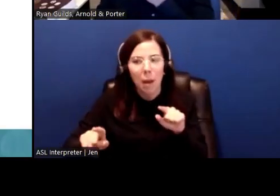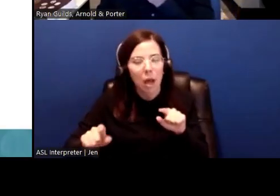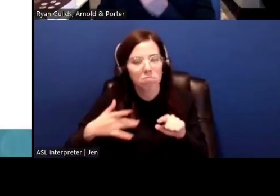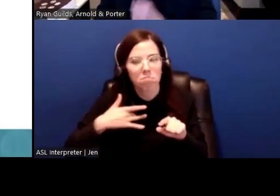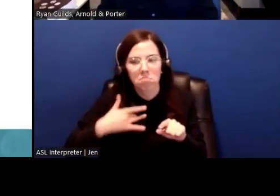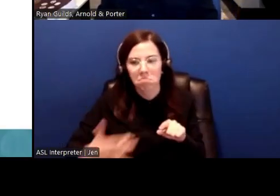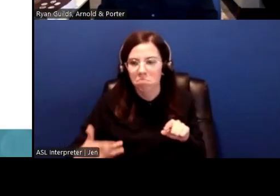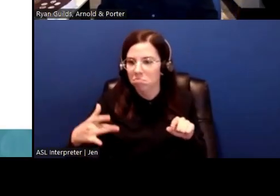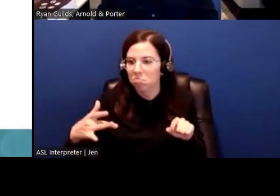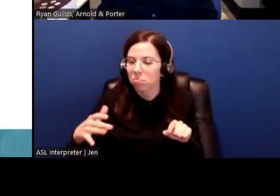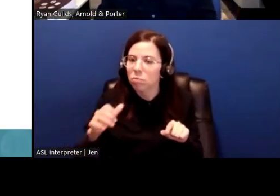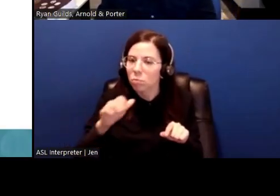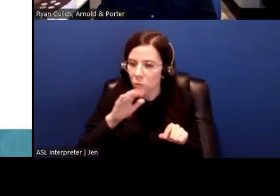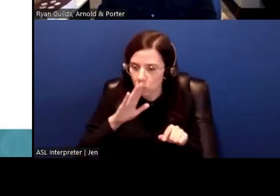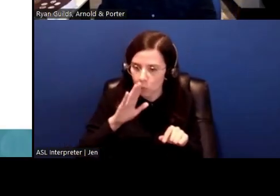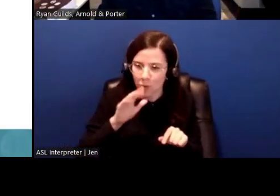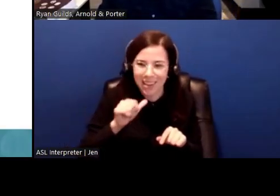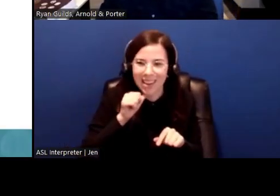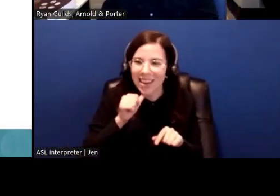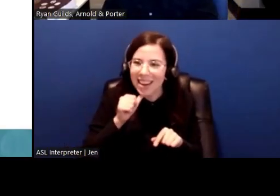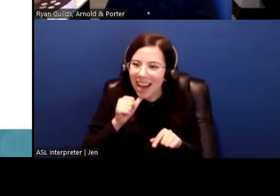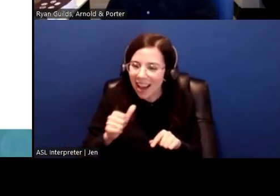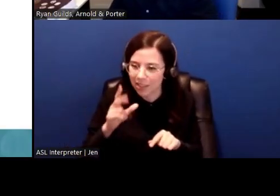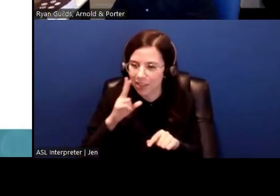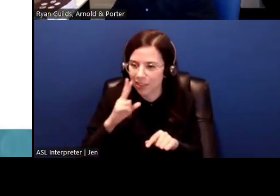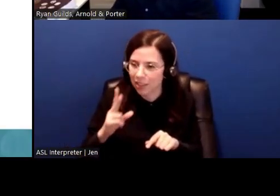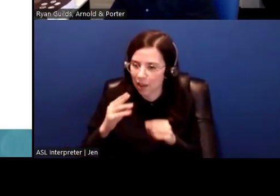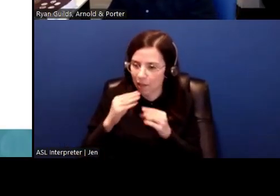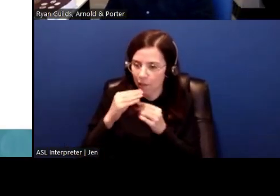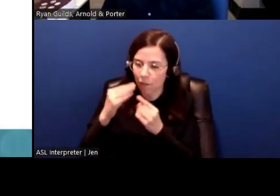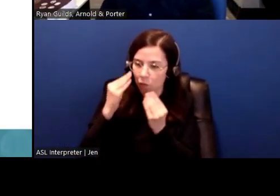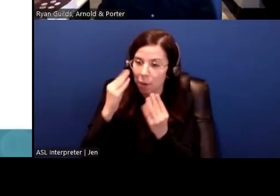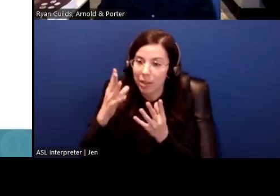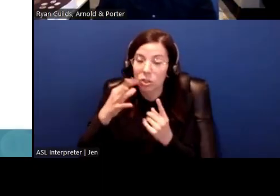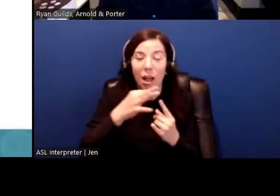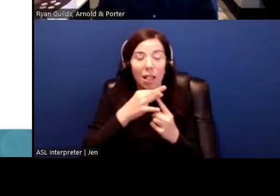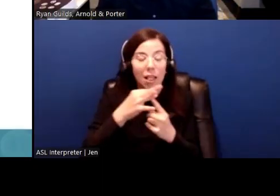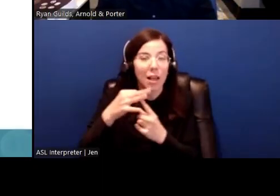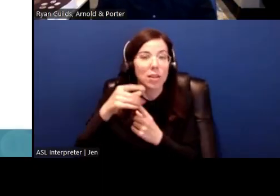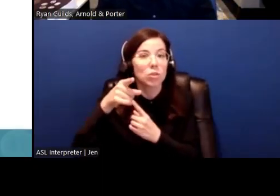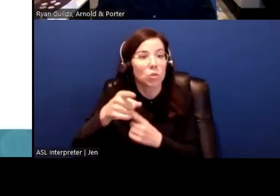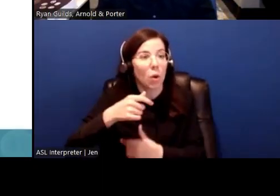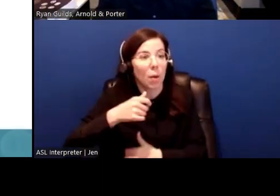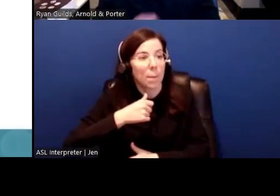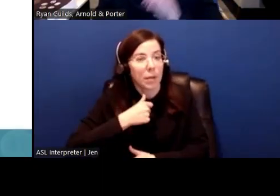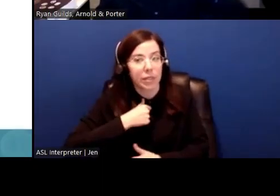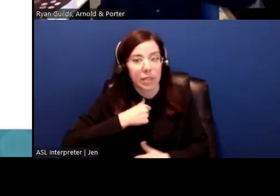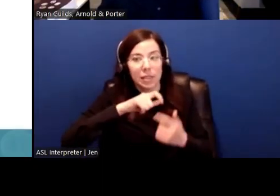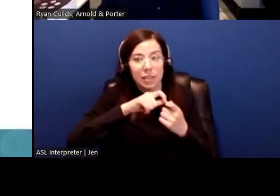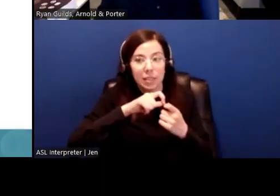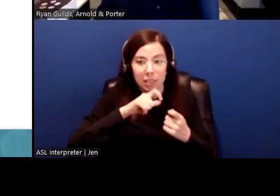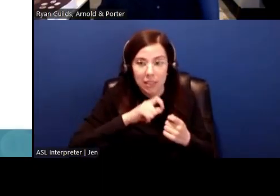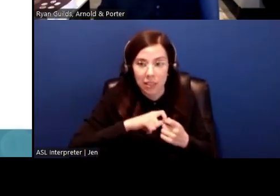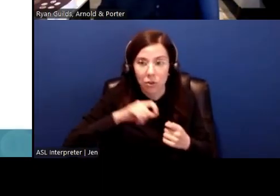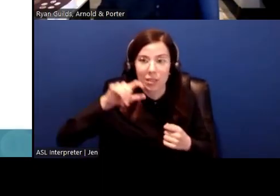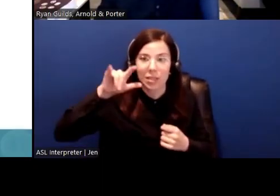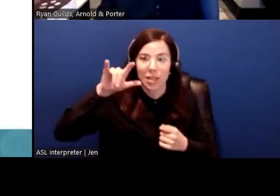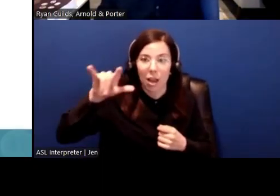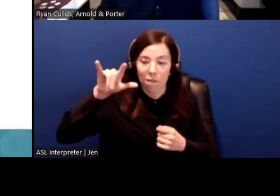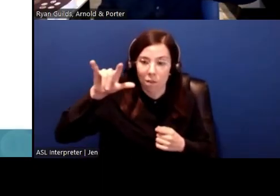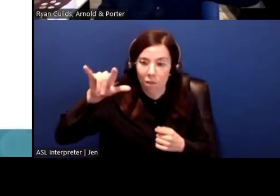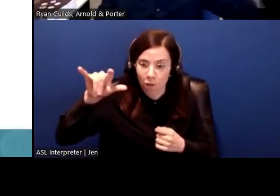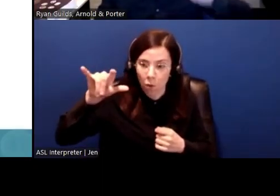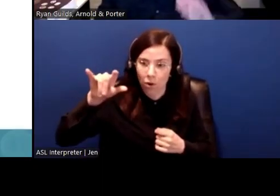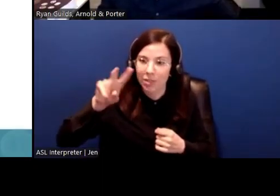unusual for you to see that information unless you are a military detailed Air Force victims counsel. The Air Force has